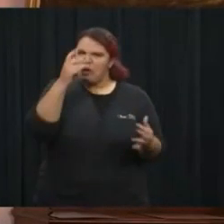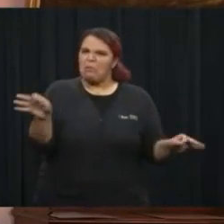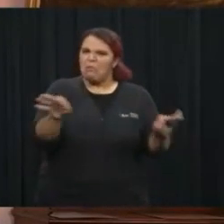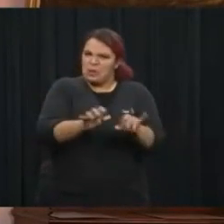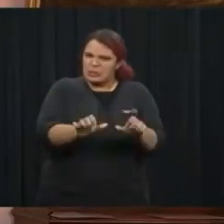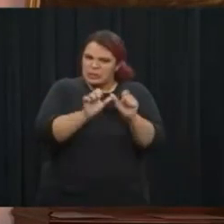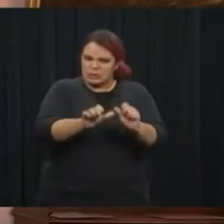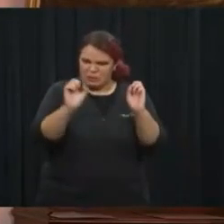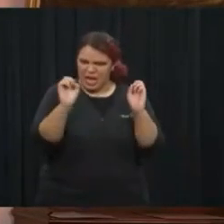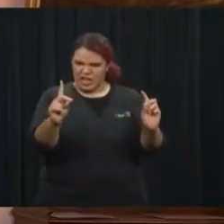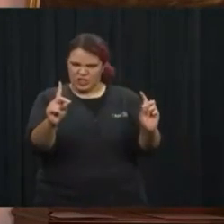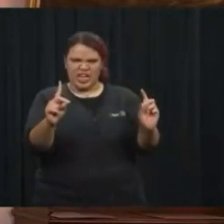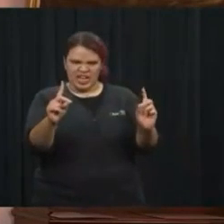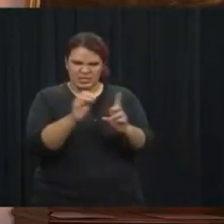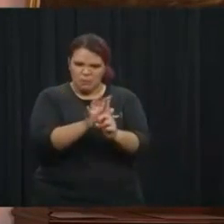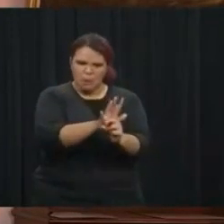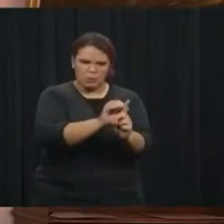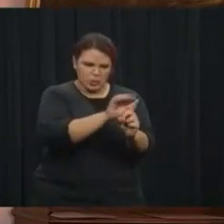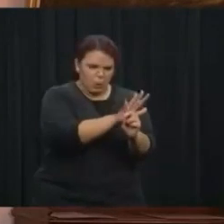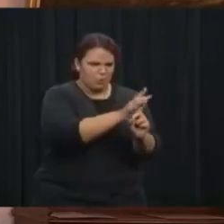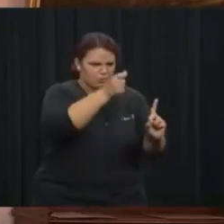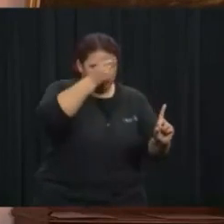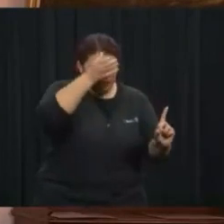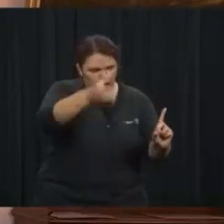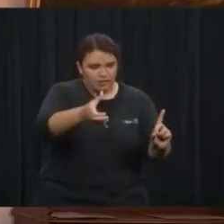not change how we're going to help you get through it.